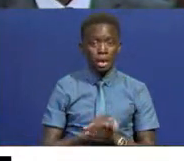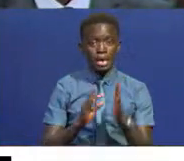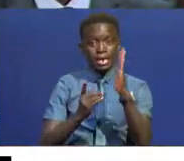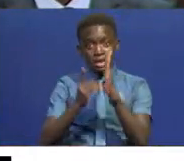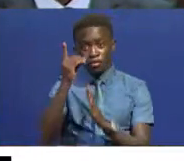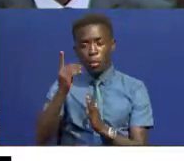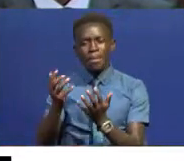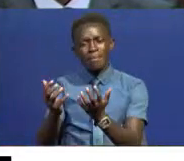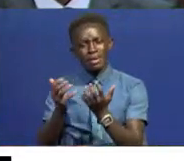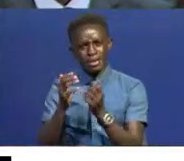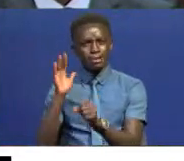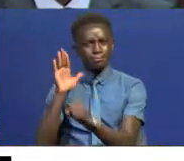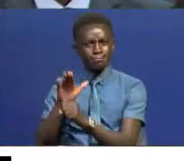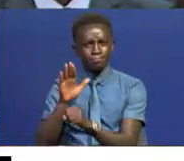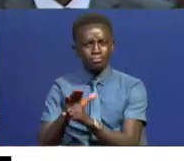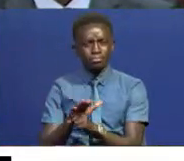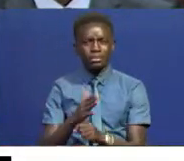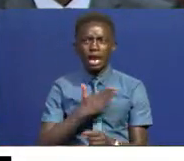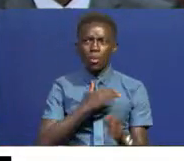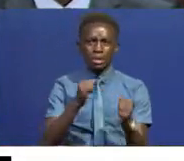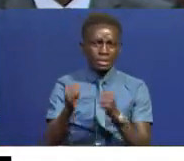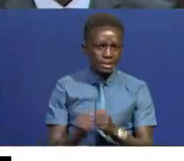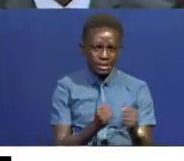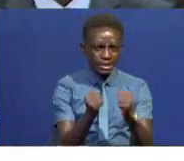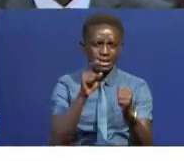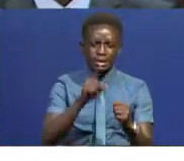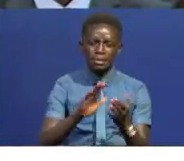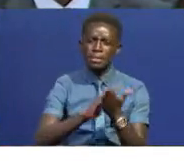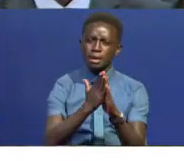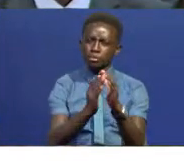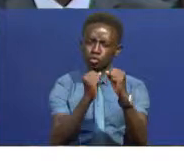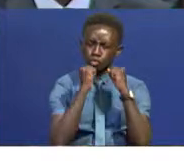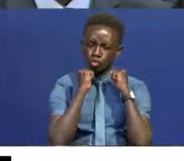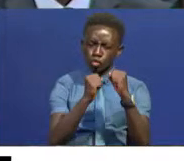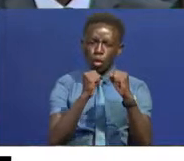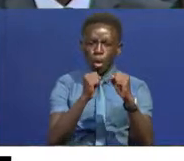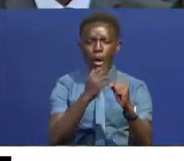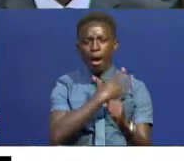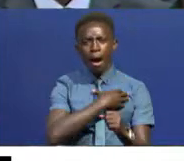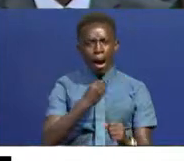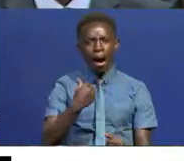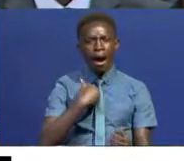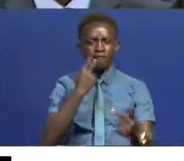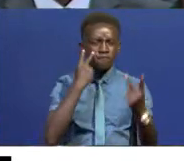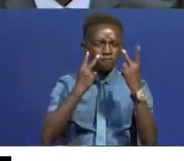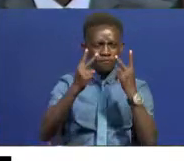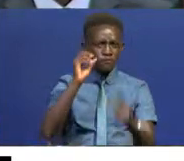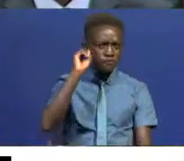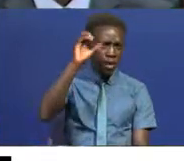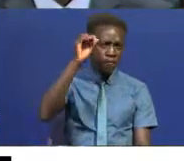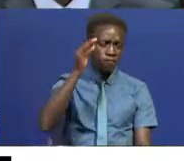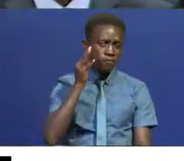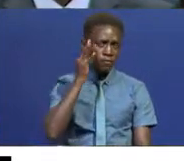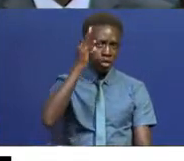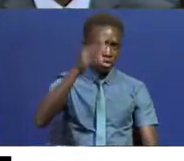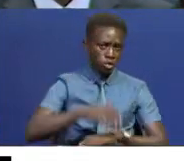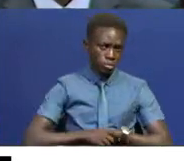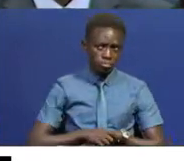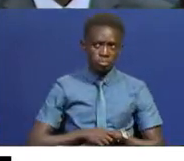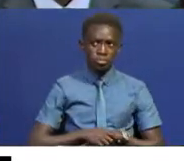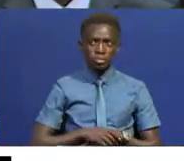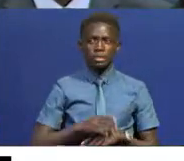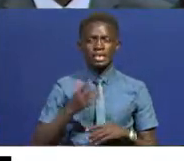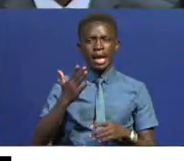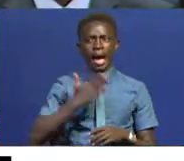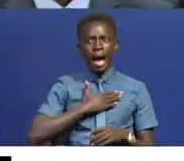strategies robust and ambitious. Our commitments will always be defined by the direction of our